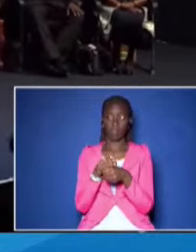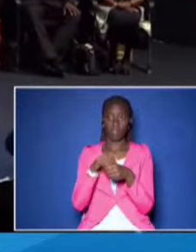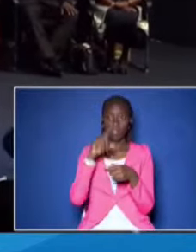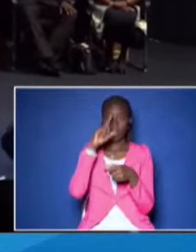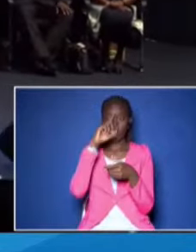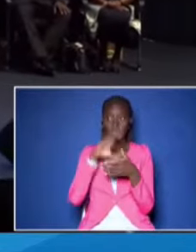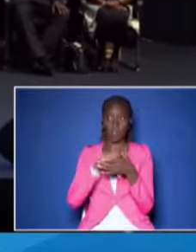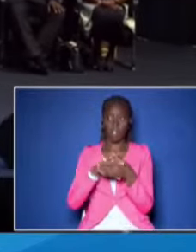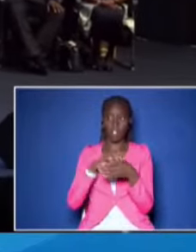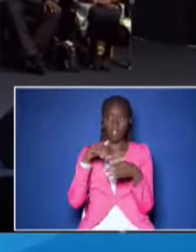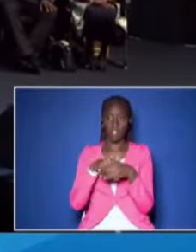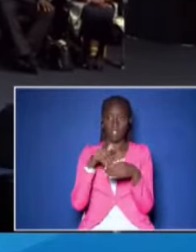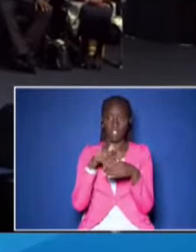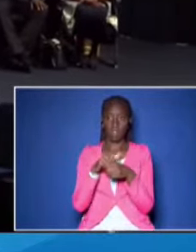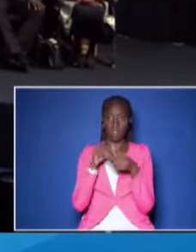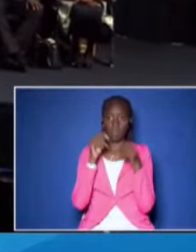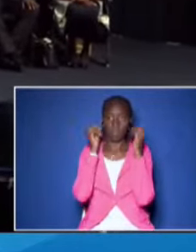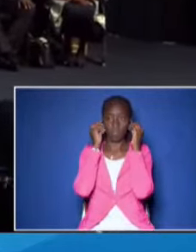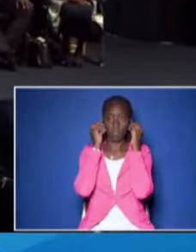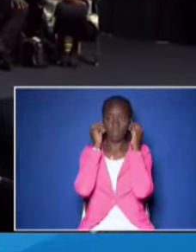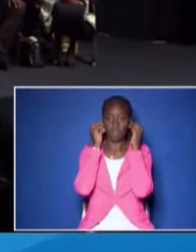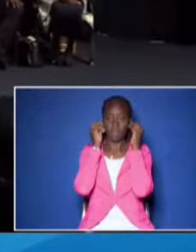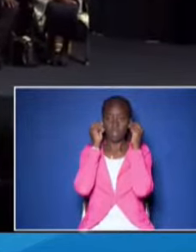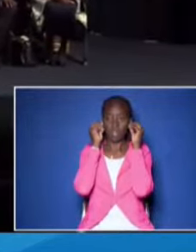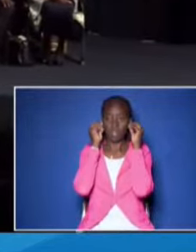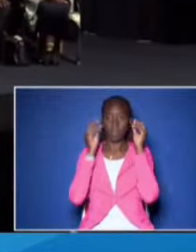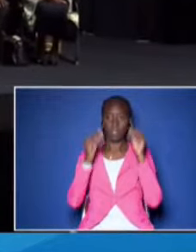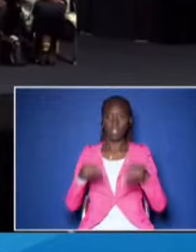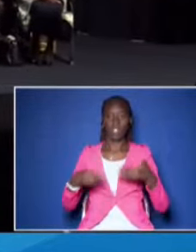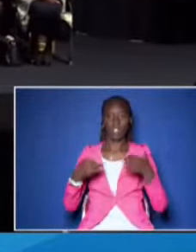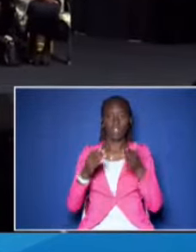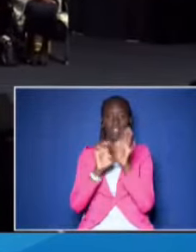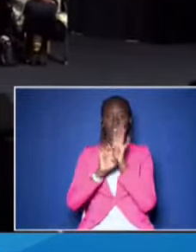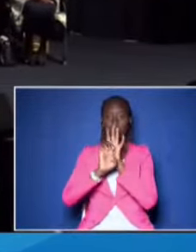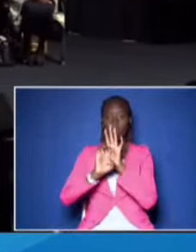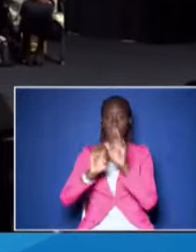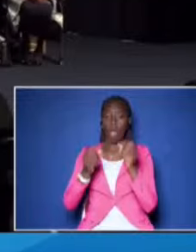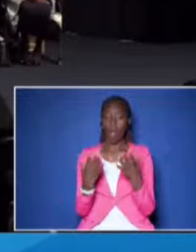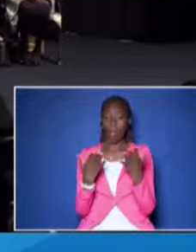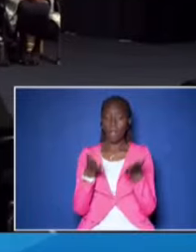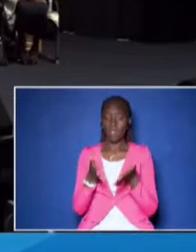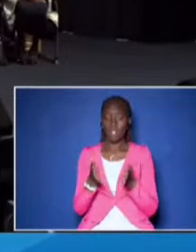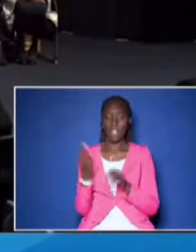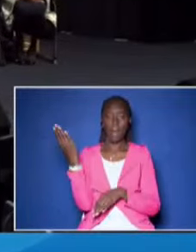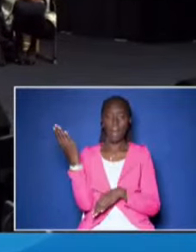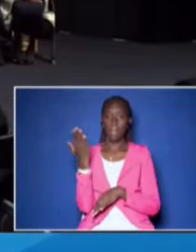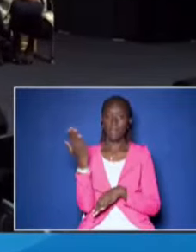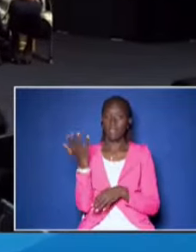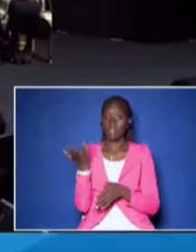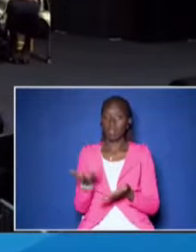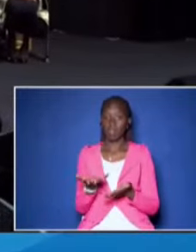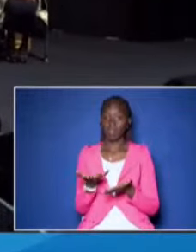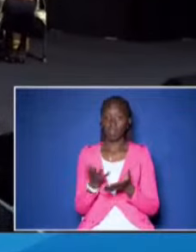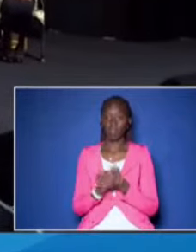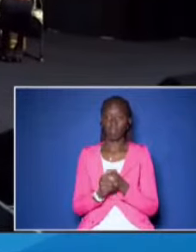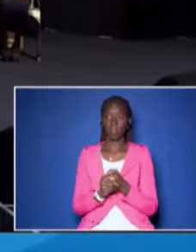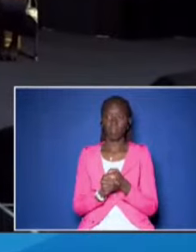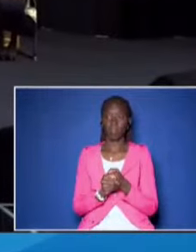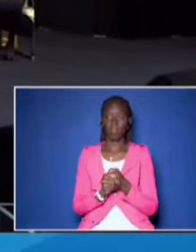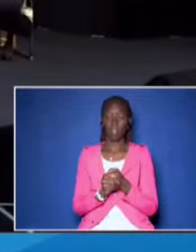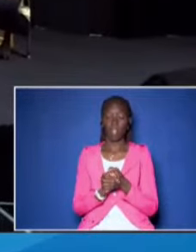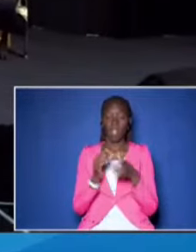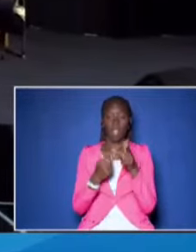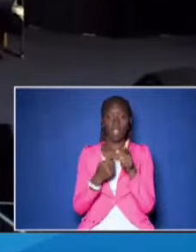believing let me give you an example how many of you preachers here believe and